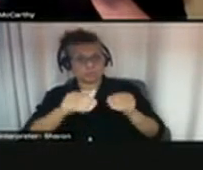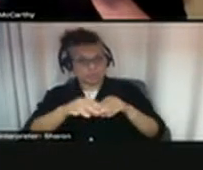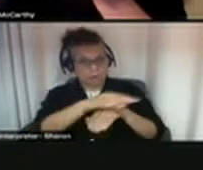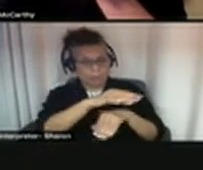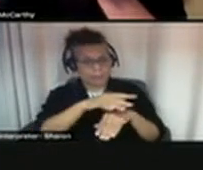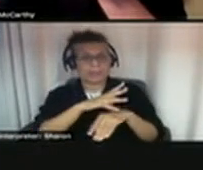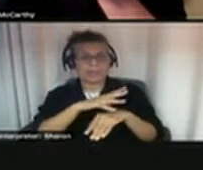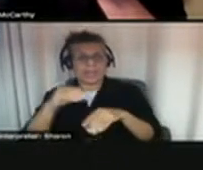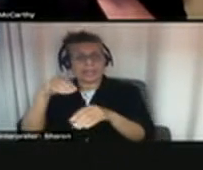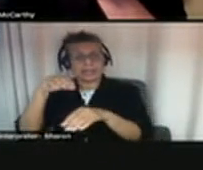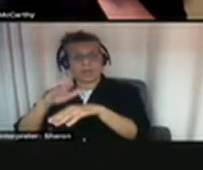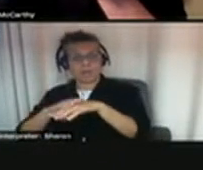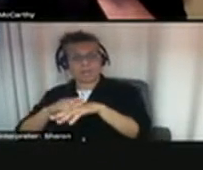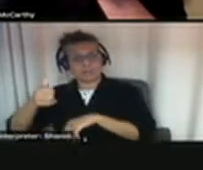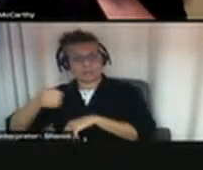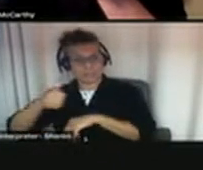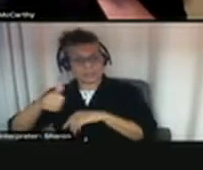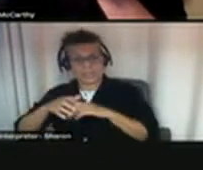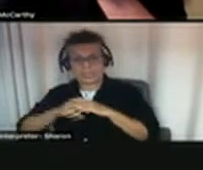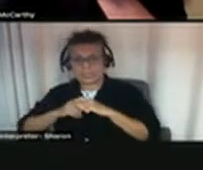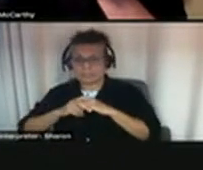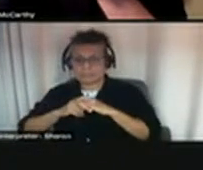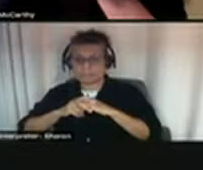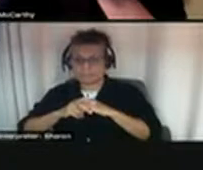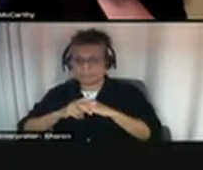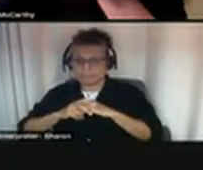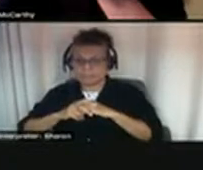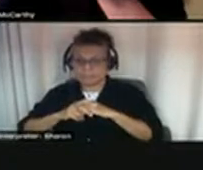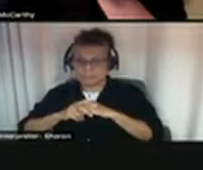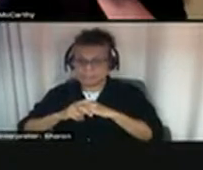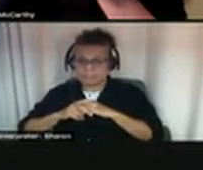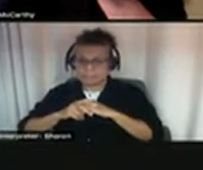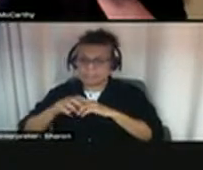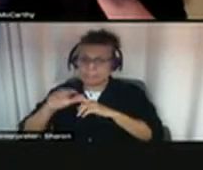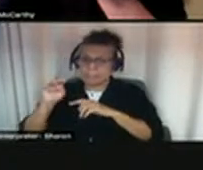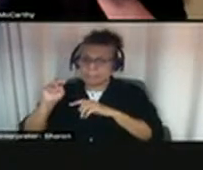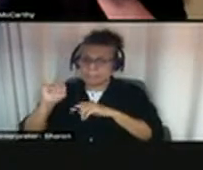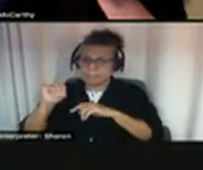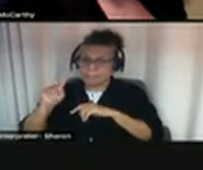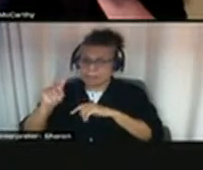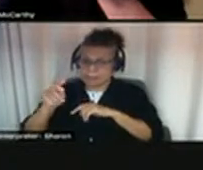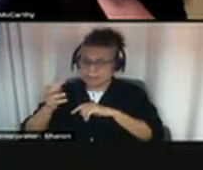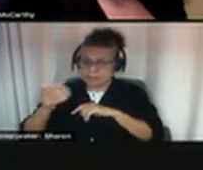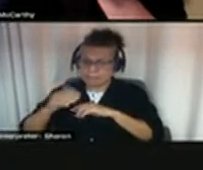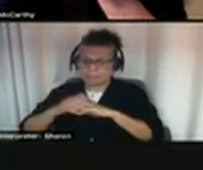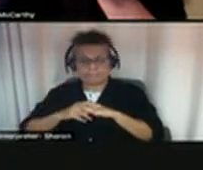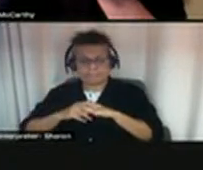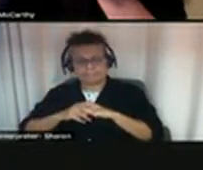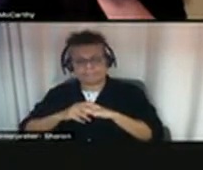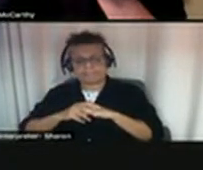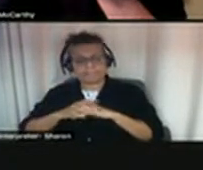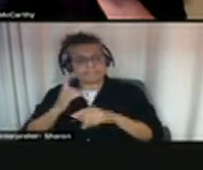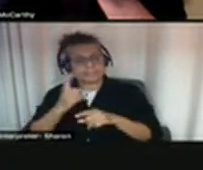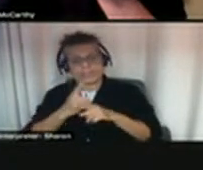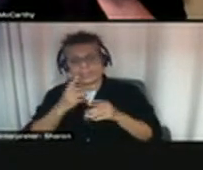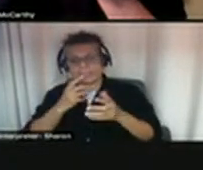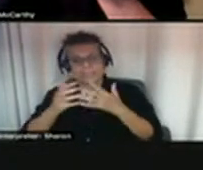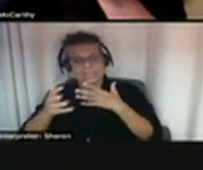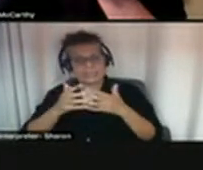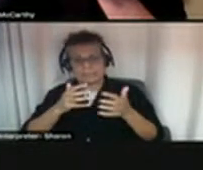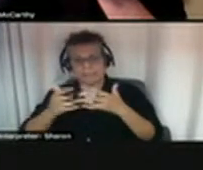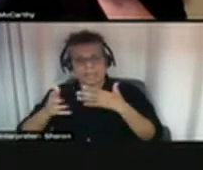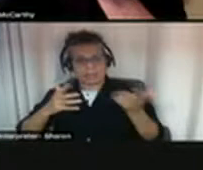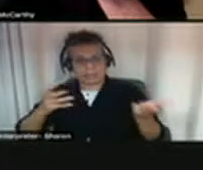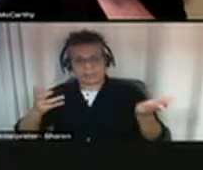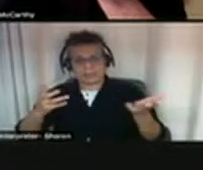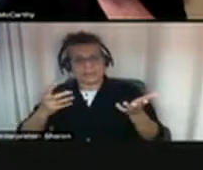Drummy. No, I agree. I mean, like Adam said, regardless of, they give us guidance or not, it just